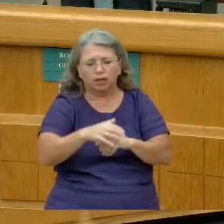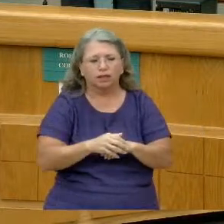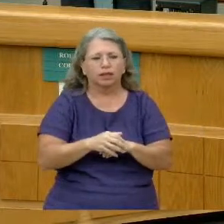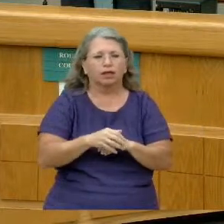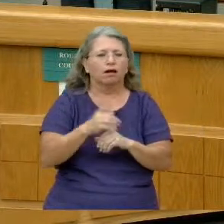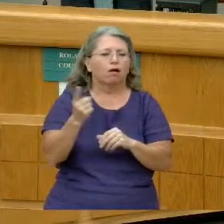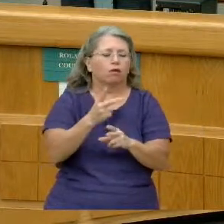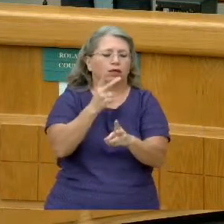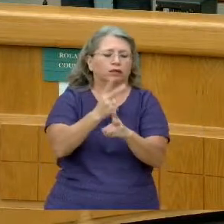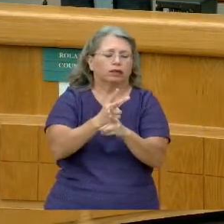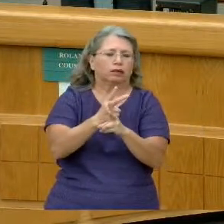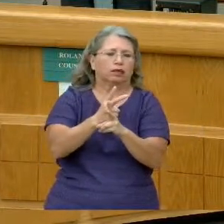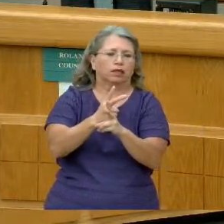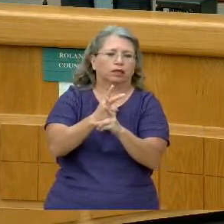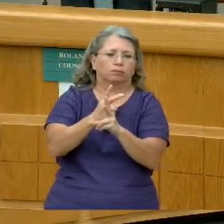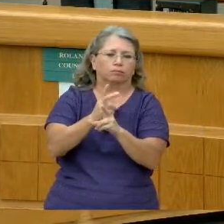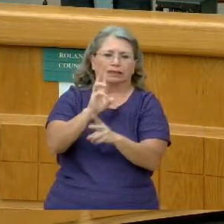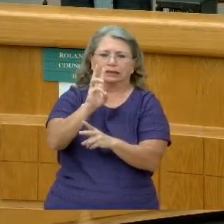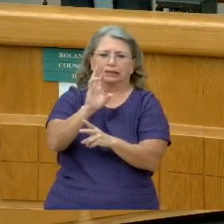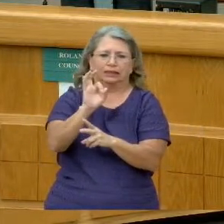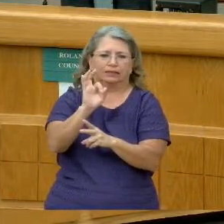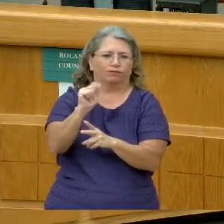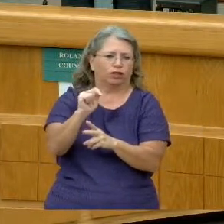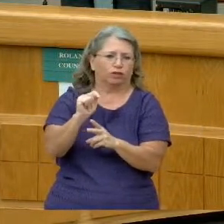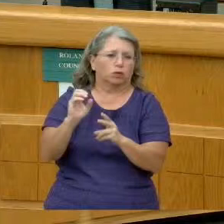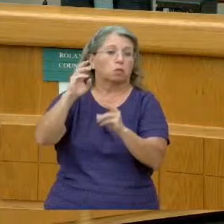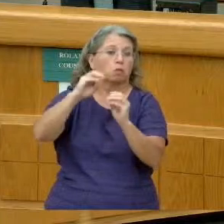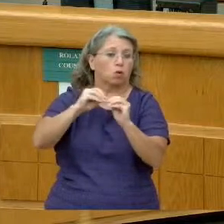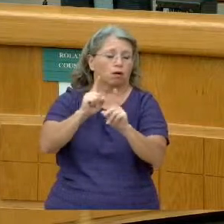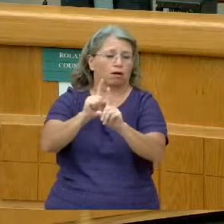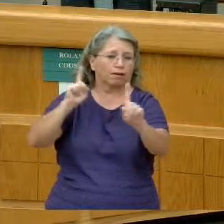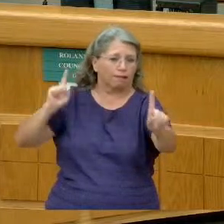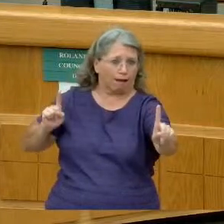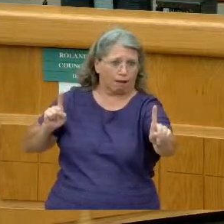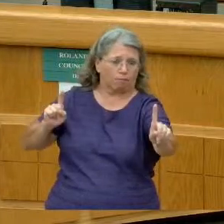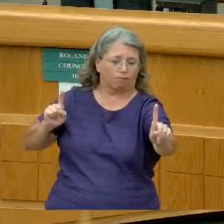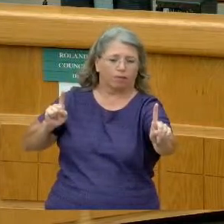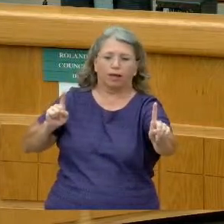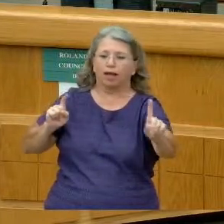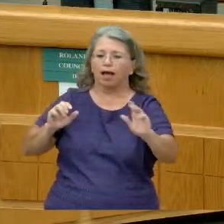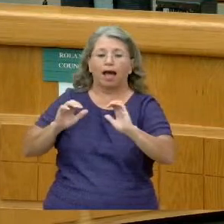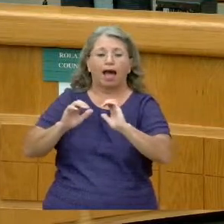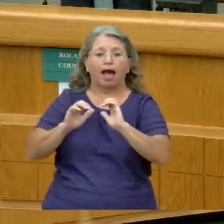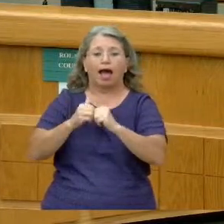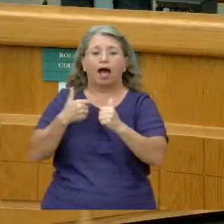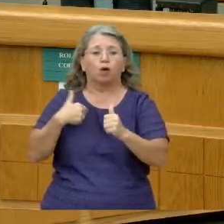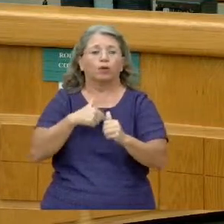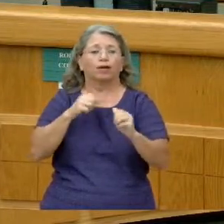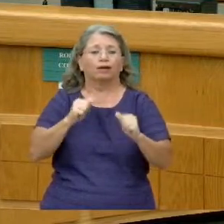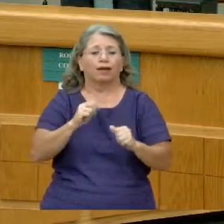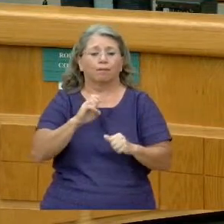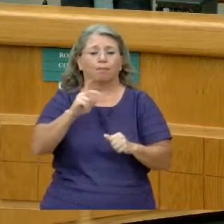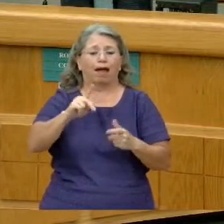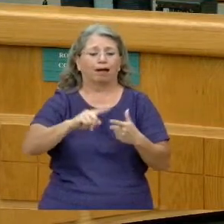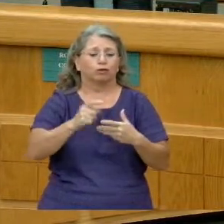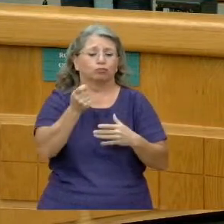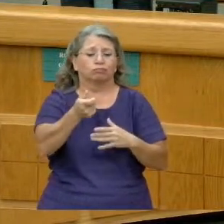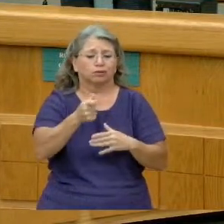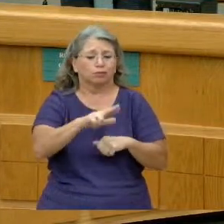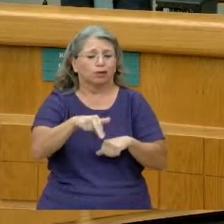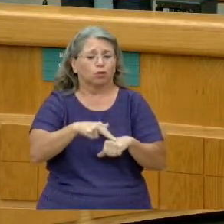whenever possible. The only way that we can hope to regain a sense of normalcy is if we all move forward in